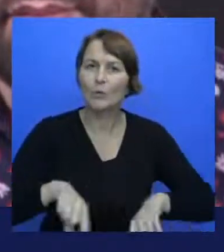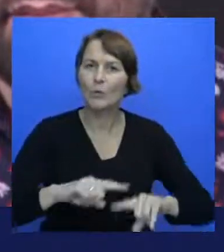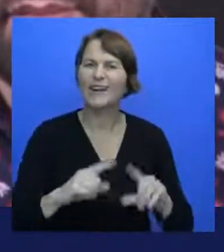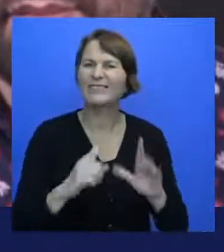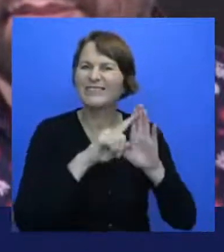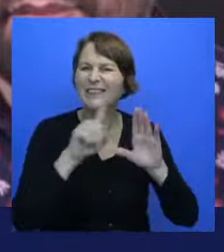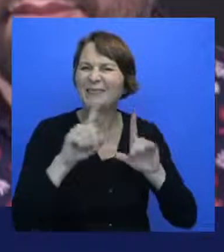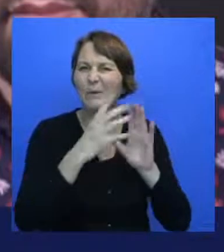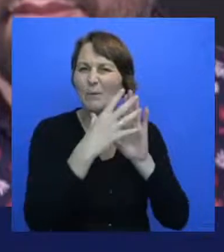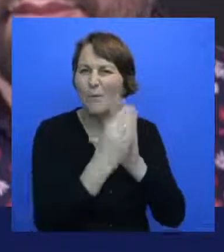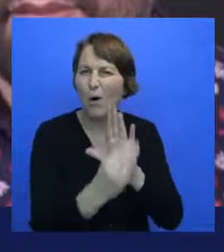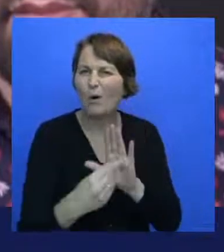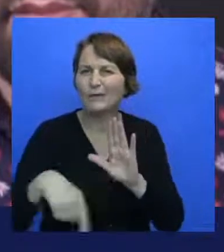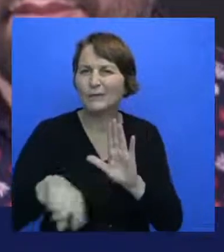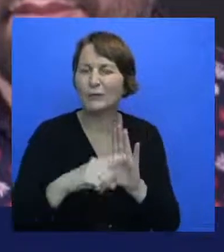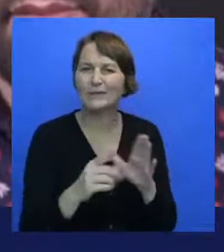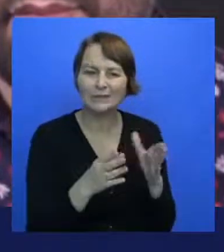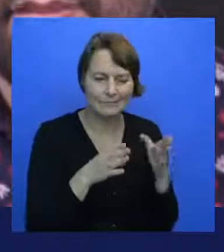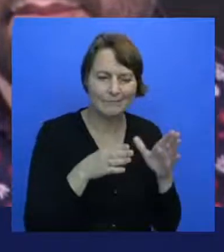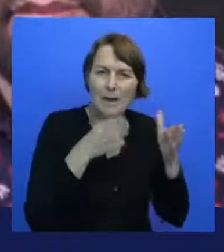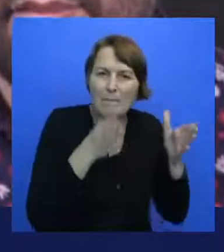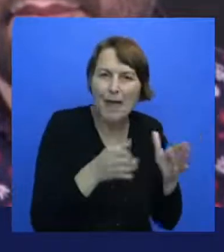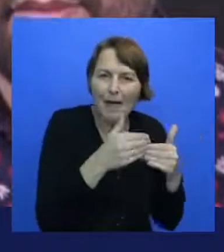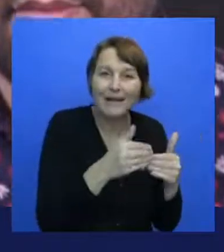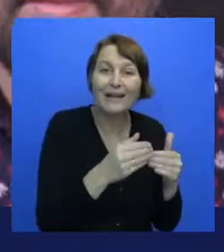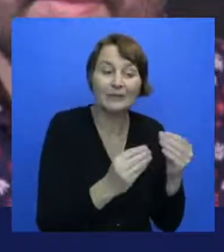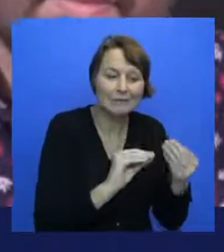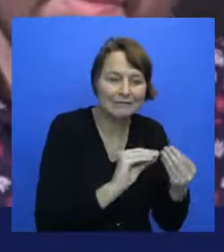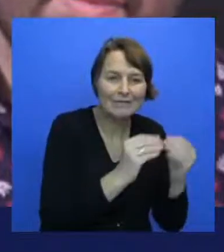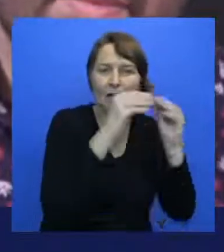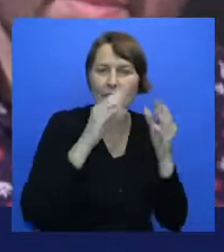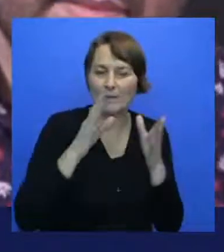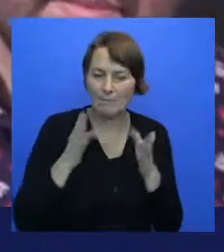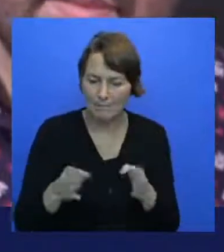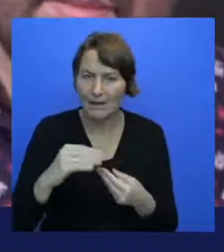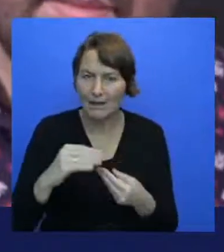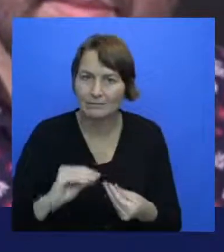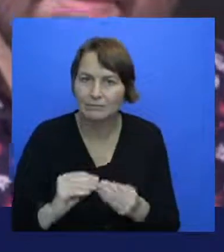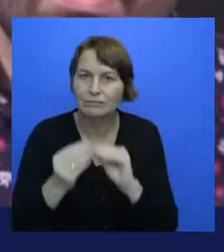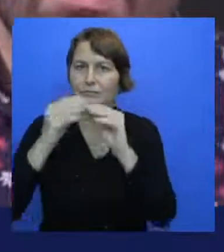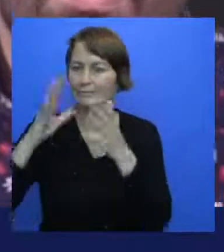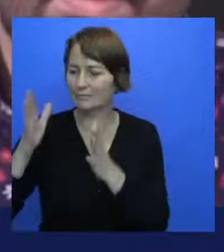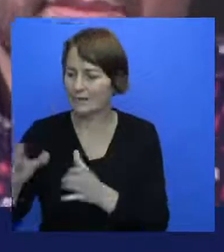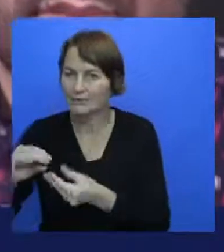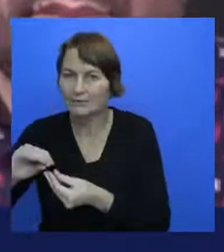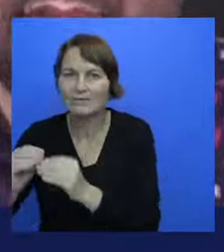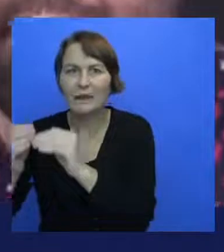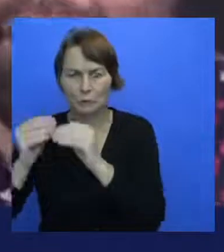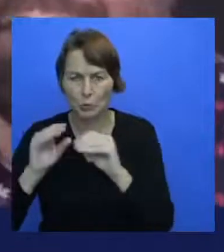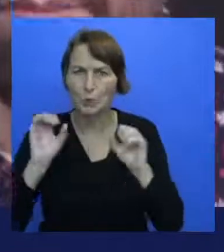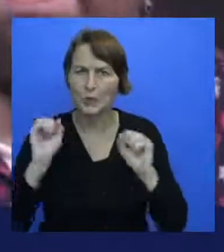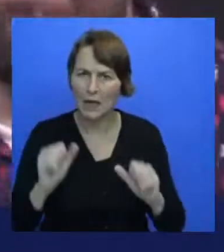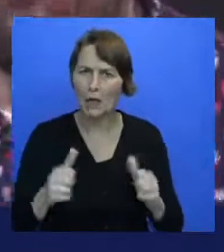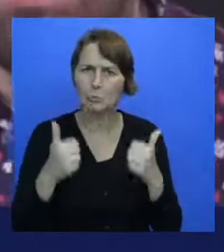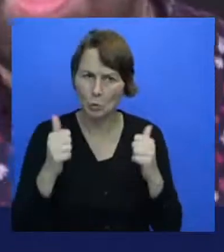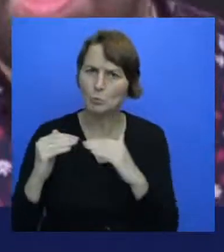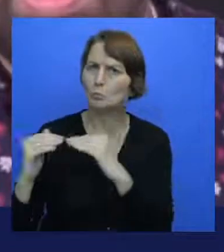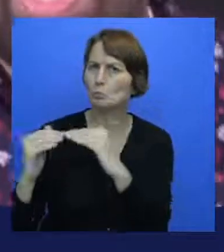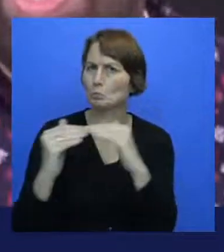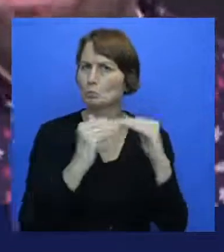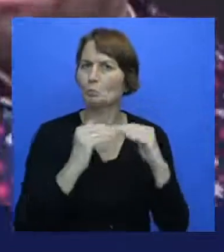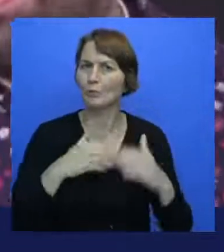development practices in place to really ensure that we feel confident that what we're developing is being done responsibly.